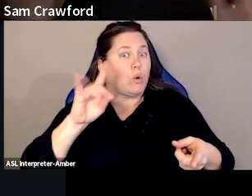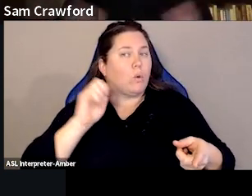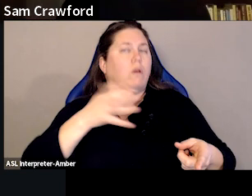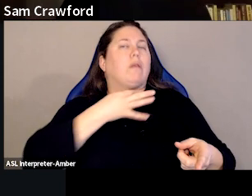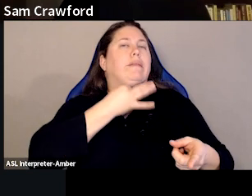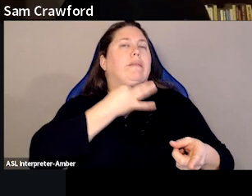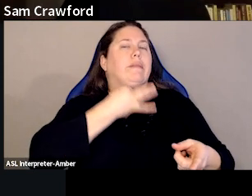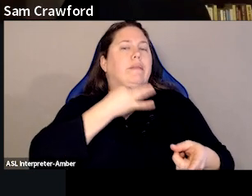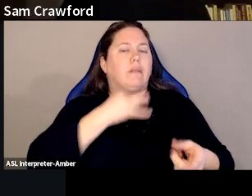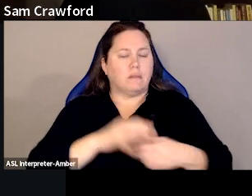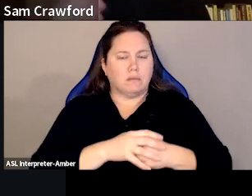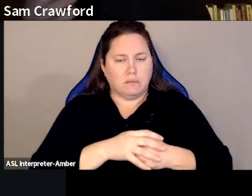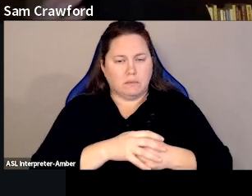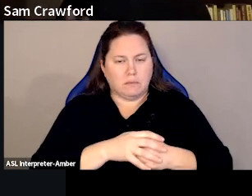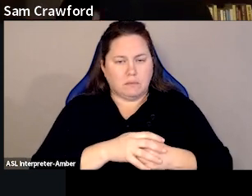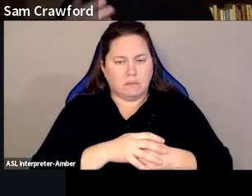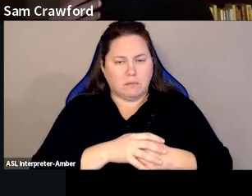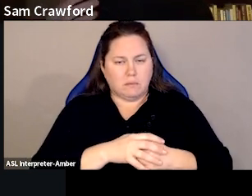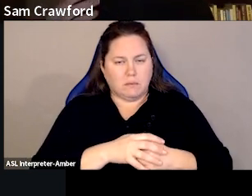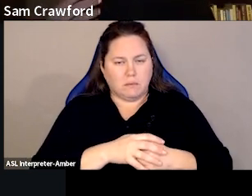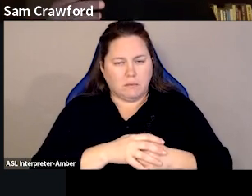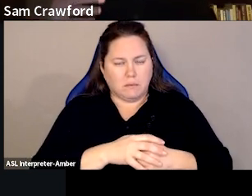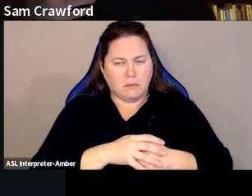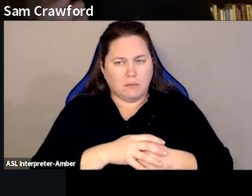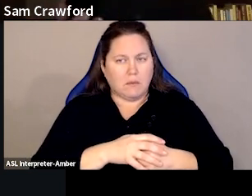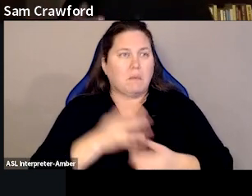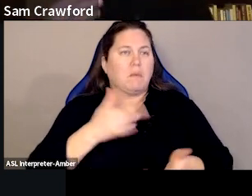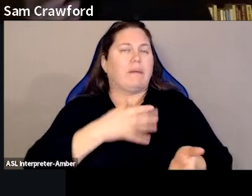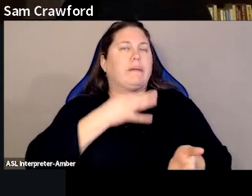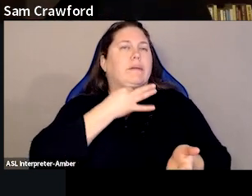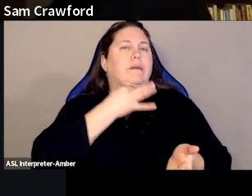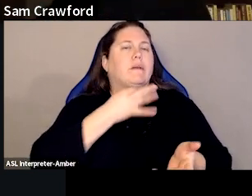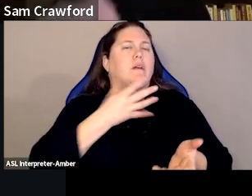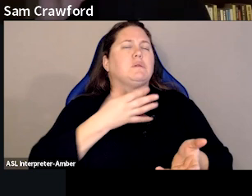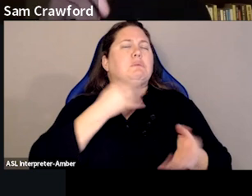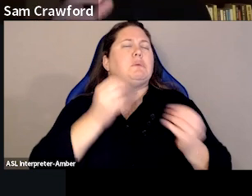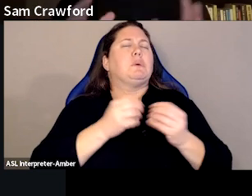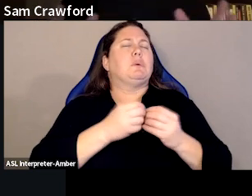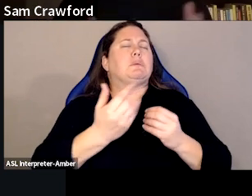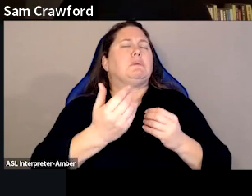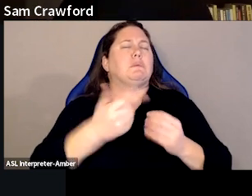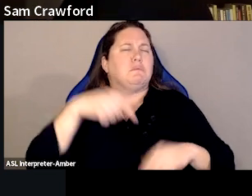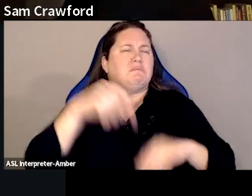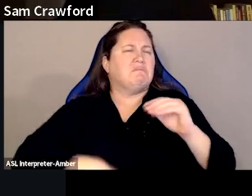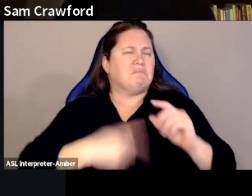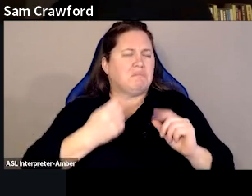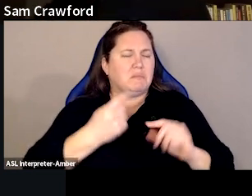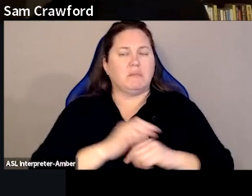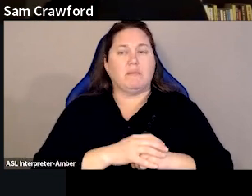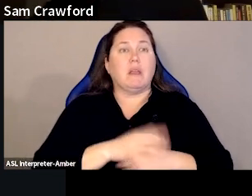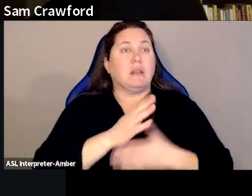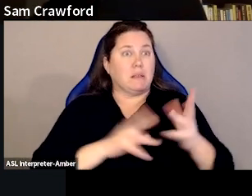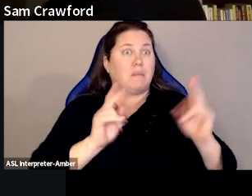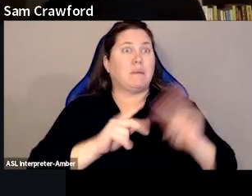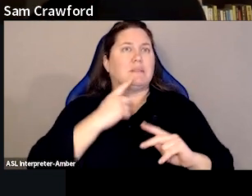me rabbiting on about it on LinkedIn, and you're just, a little bit more curious and you want to find out what it is. I saw a few people say they were curious,